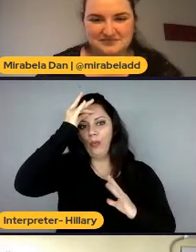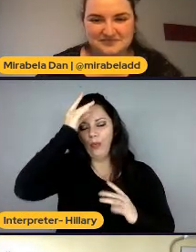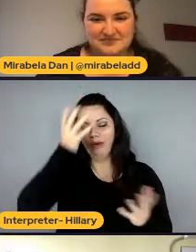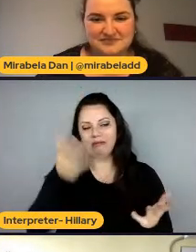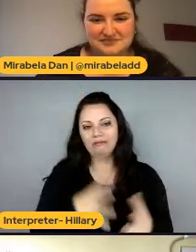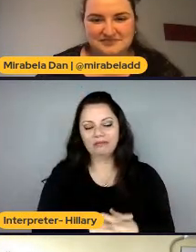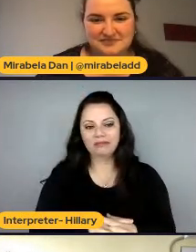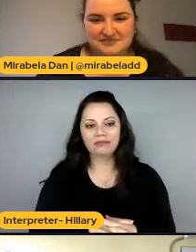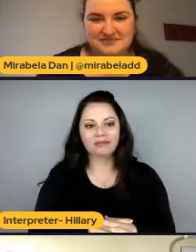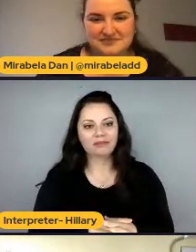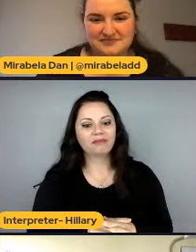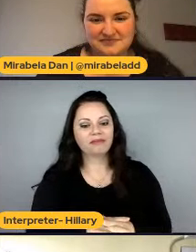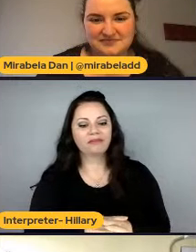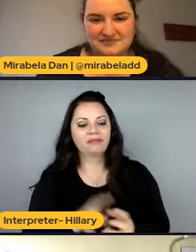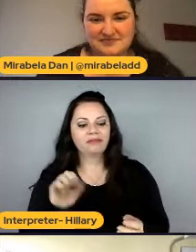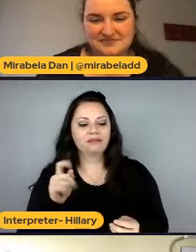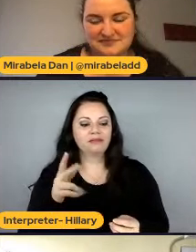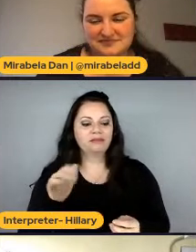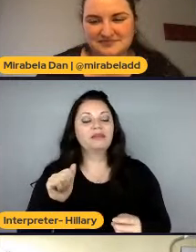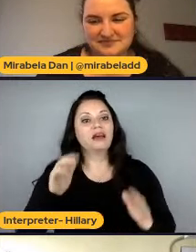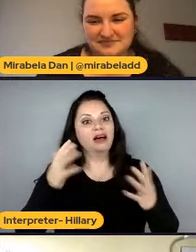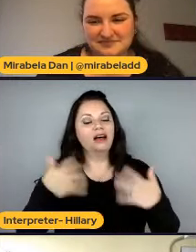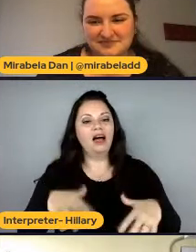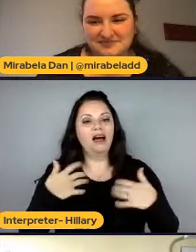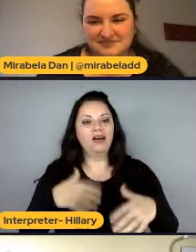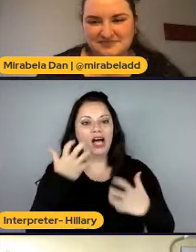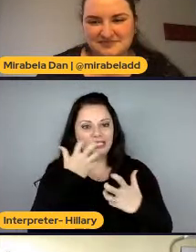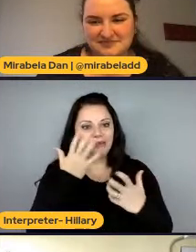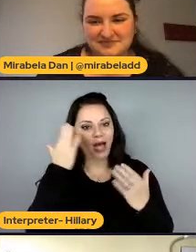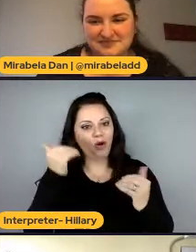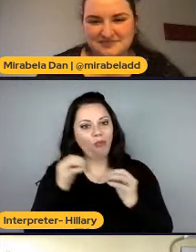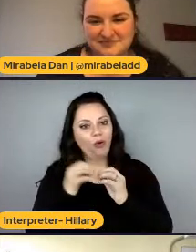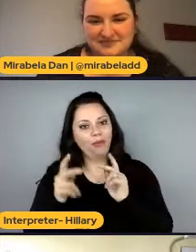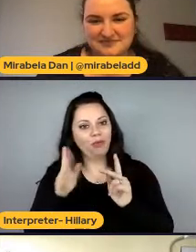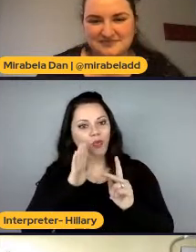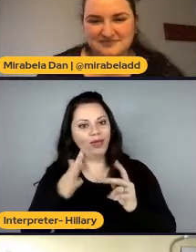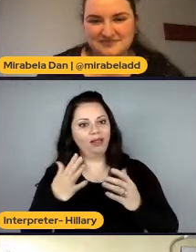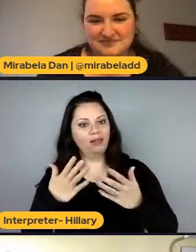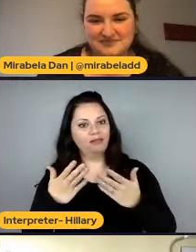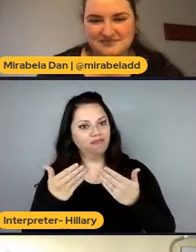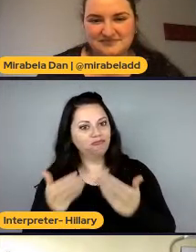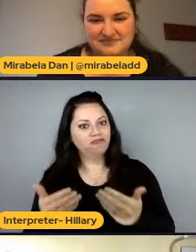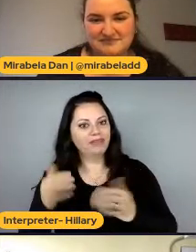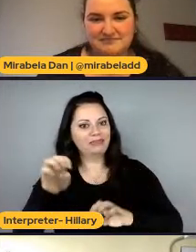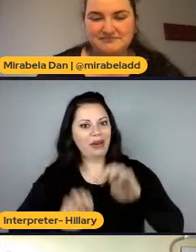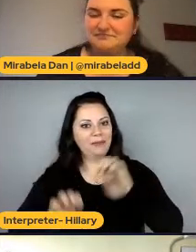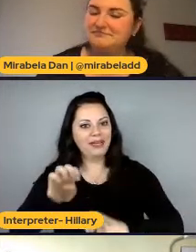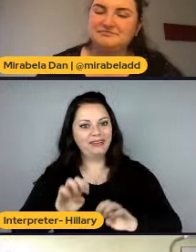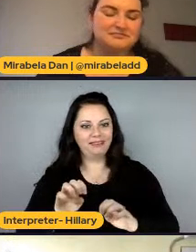Awesome. I hope that inspires a lot more people to experiment with. I'll be honest, I've never tried yet